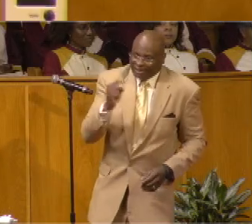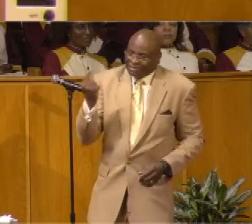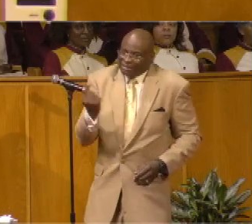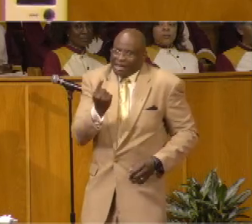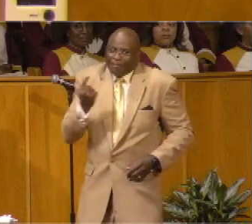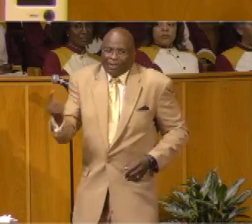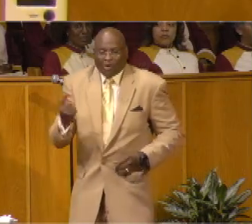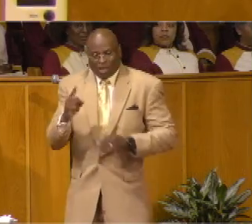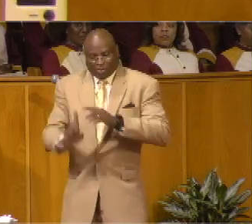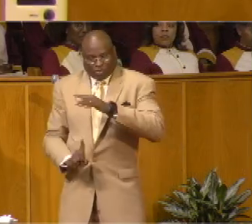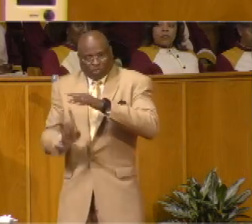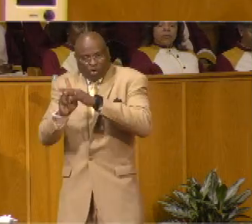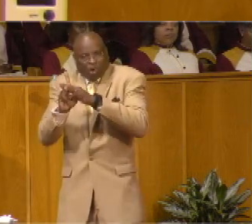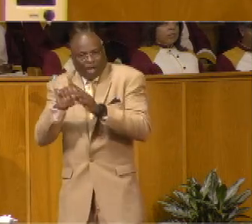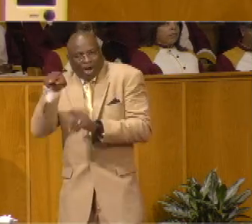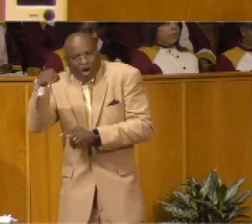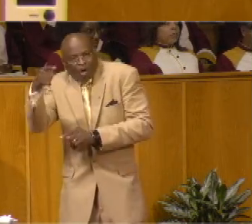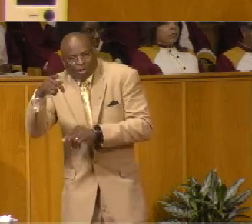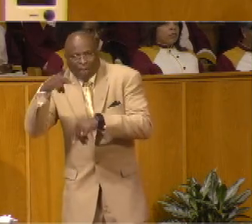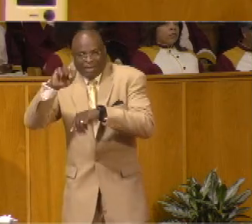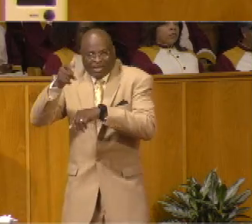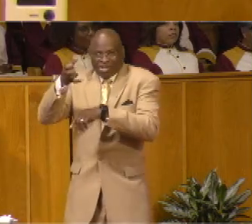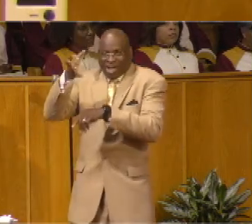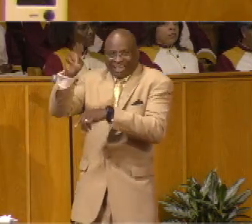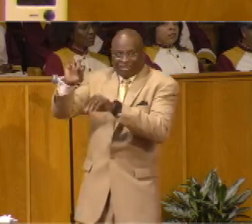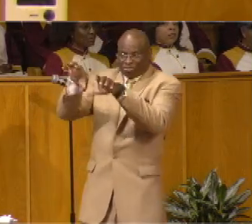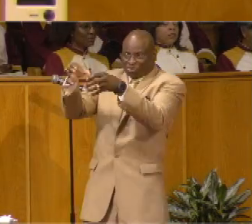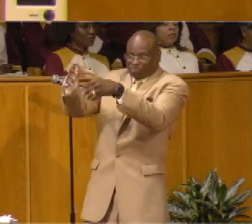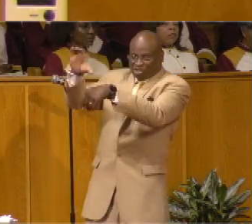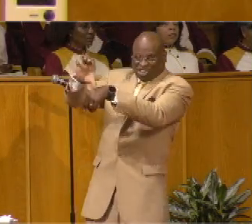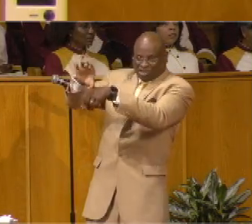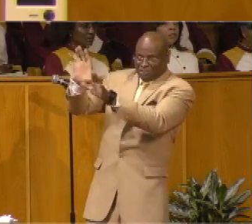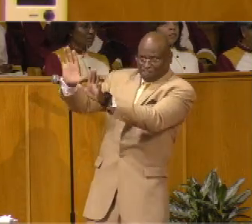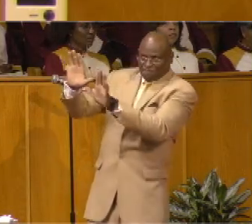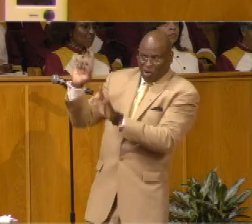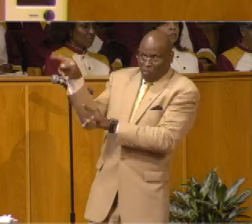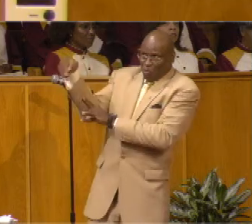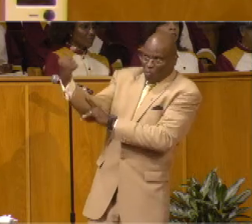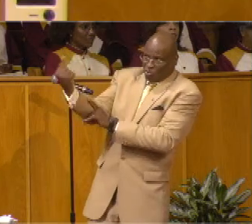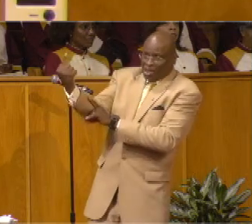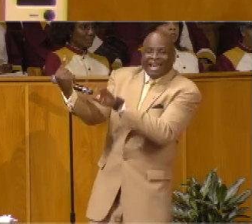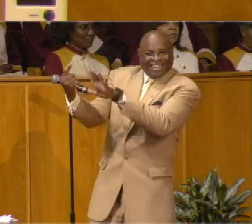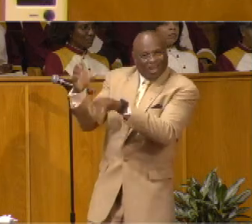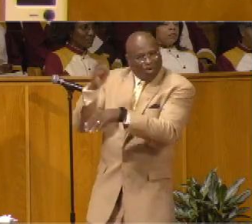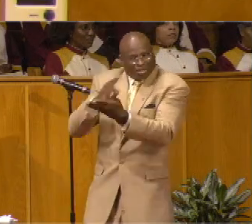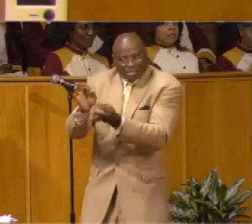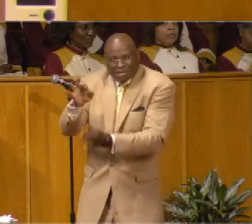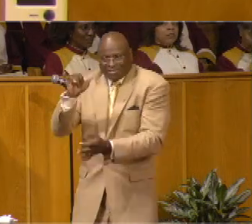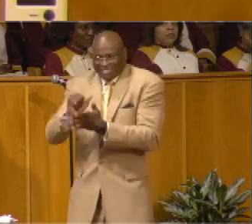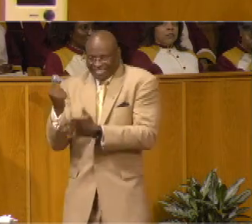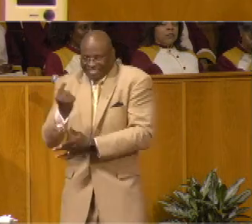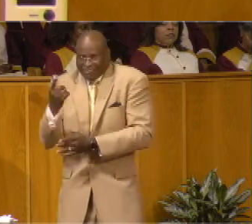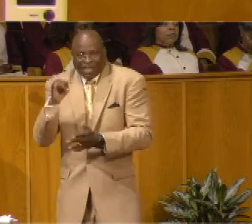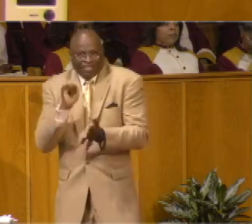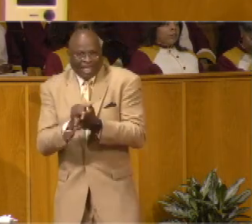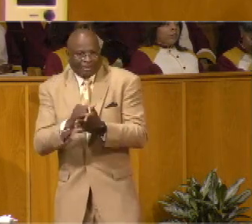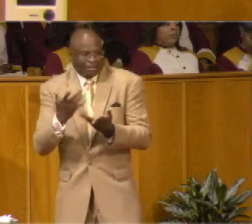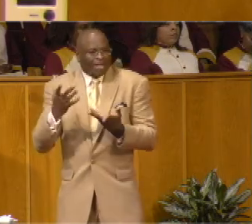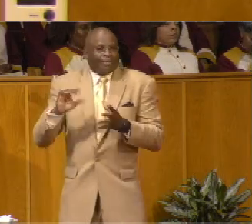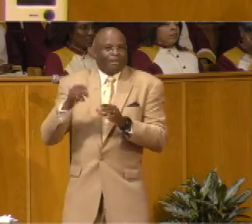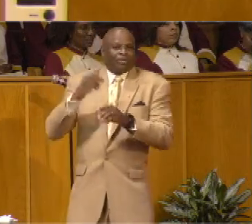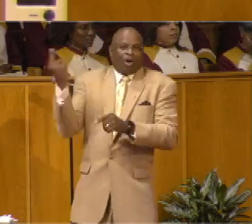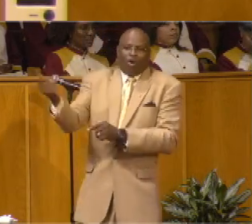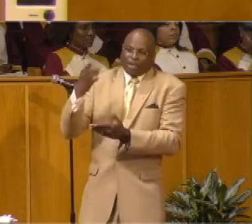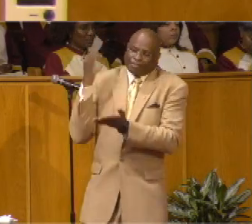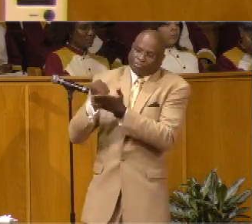rest and reside in the realm of Pentecostalism. The Holy Spirit is not simply that which is available and